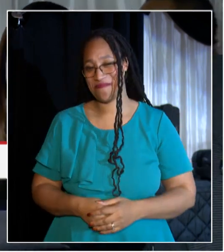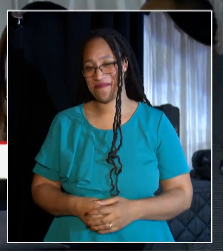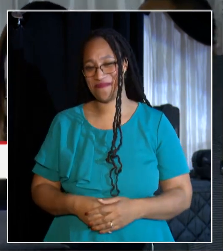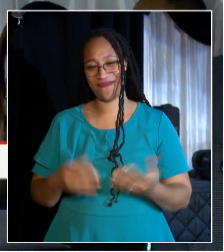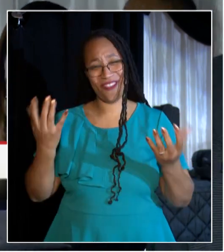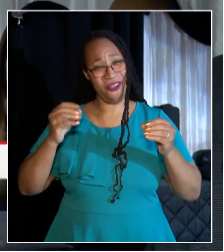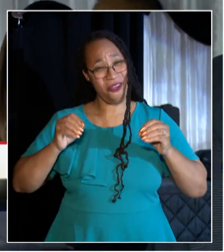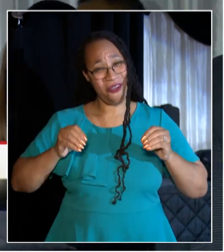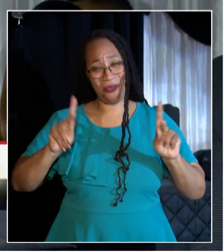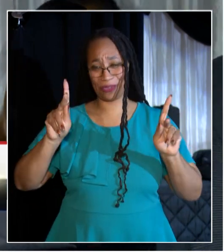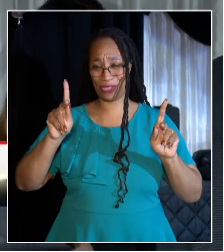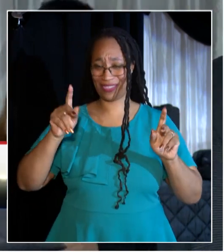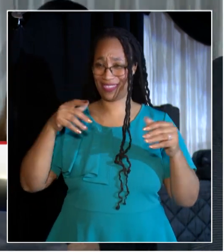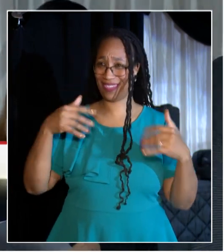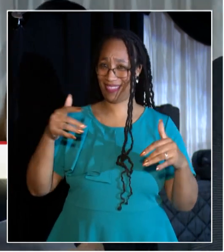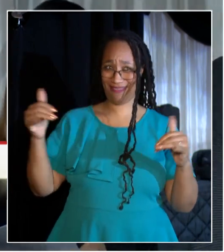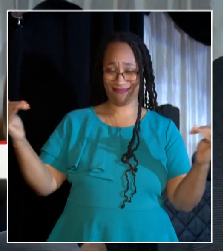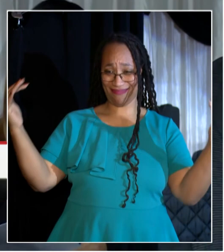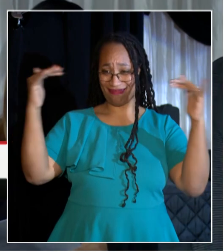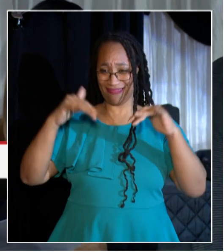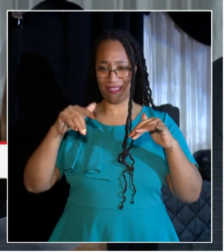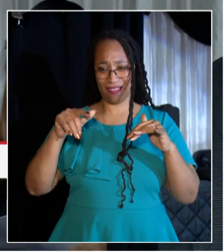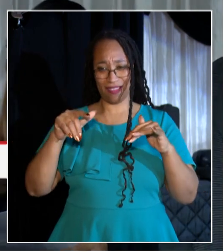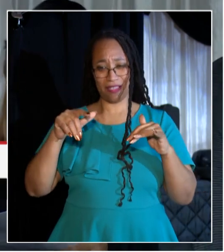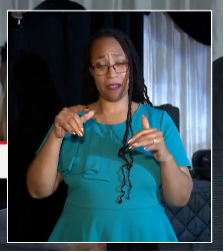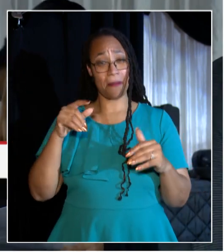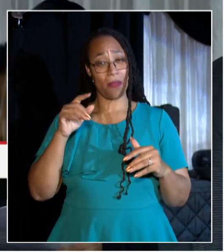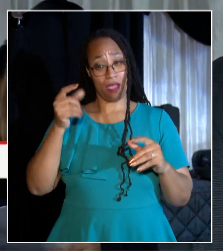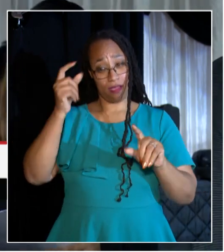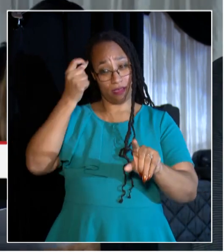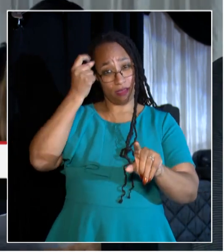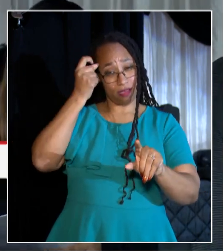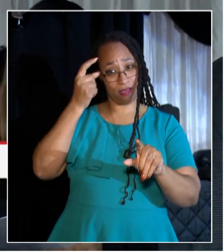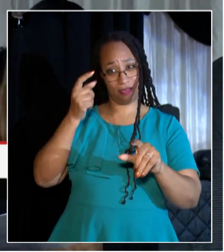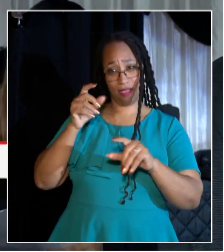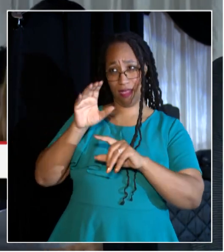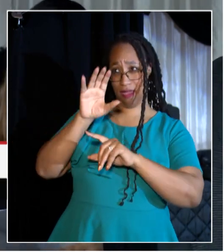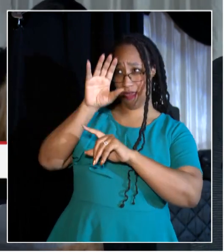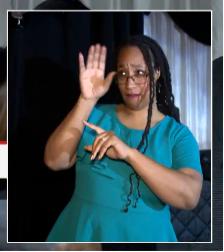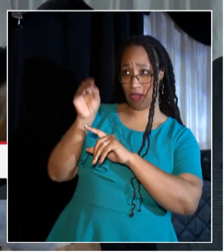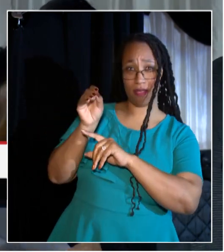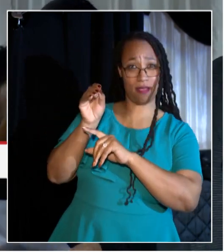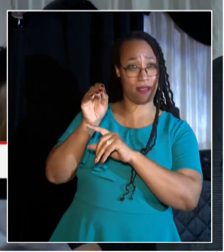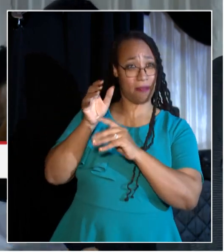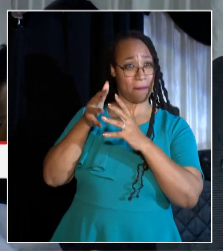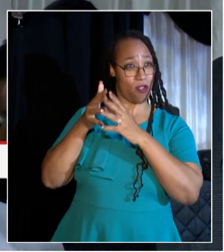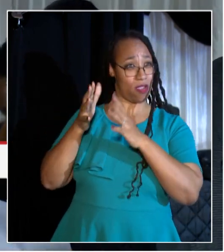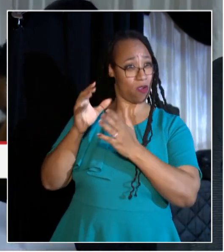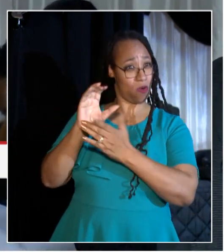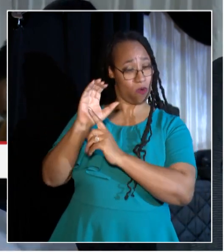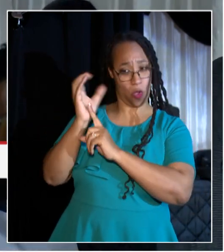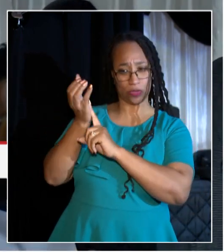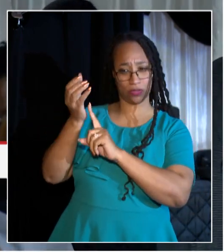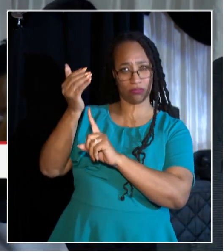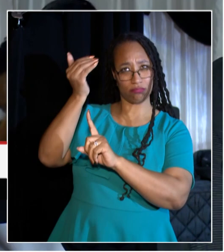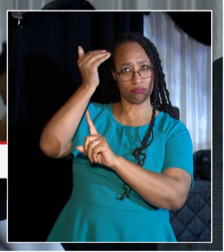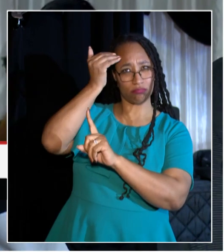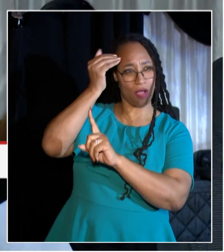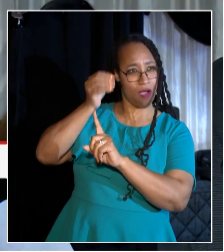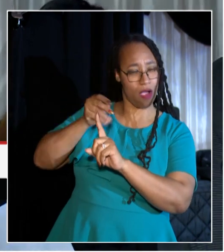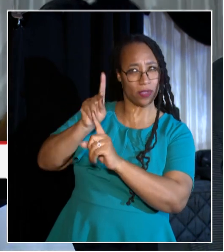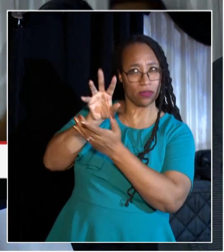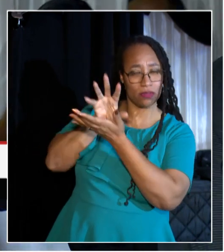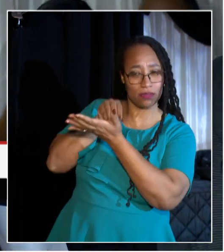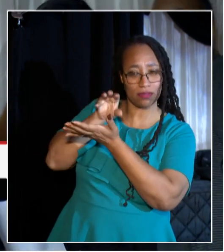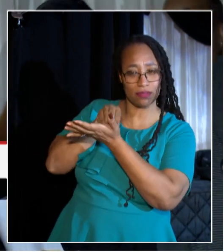the profound impact of African American culture. And we are truly blessed to have a fearless